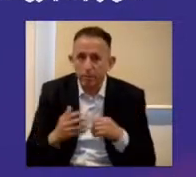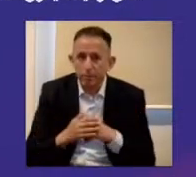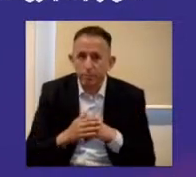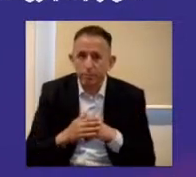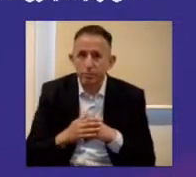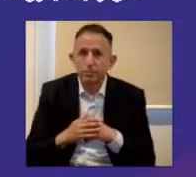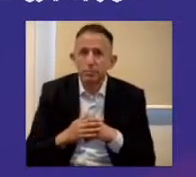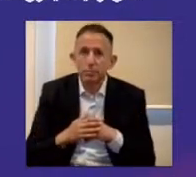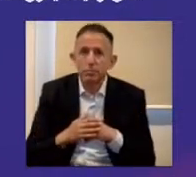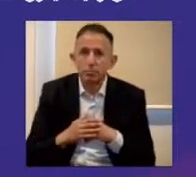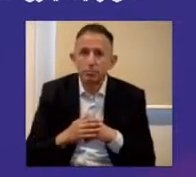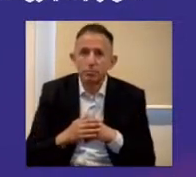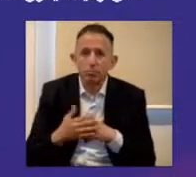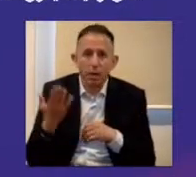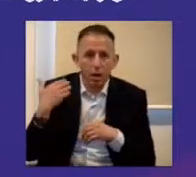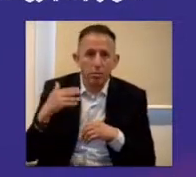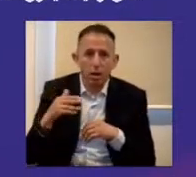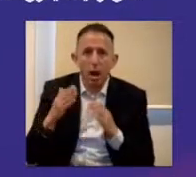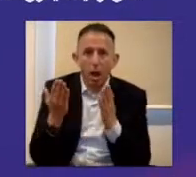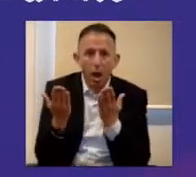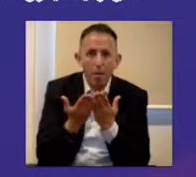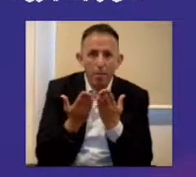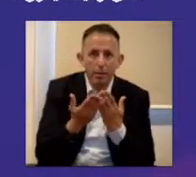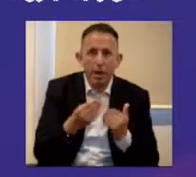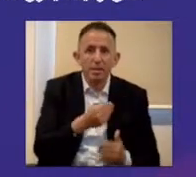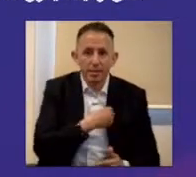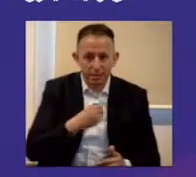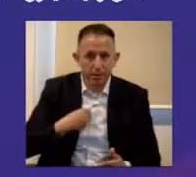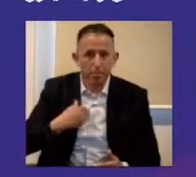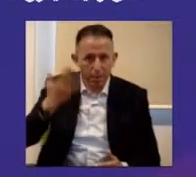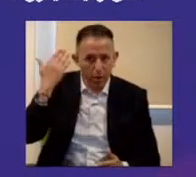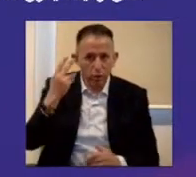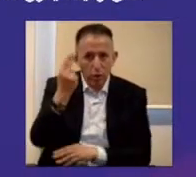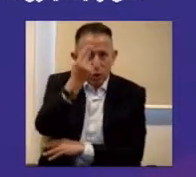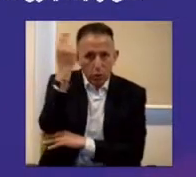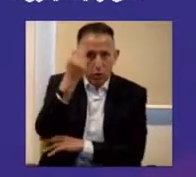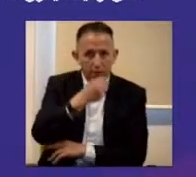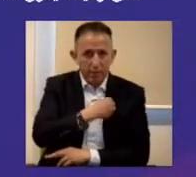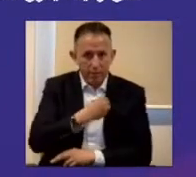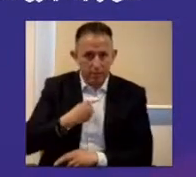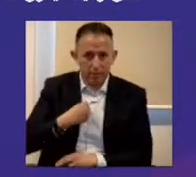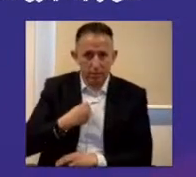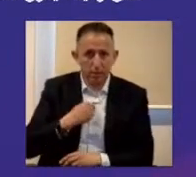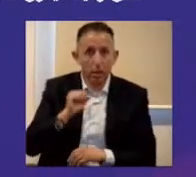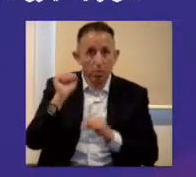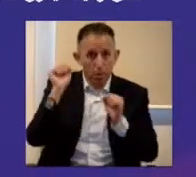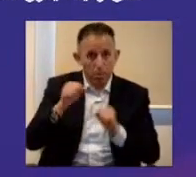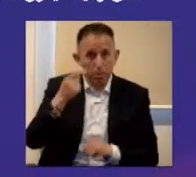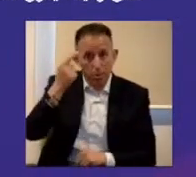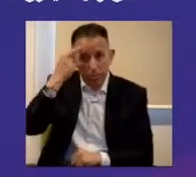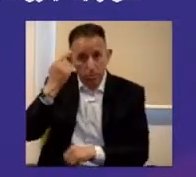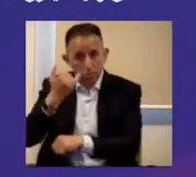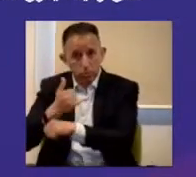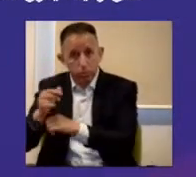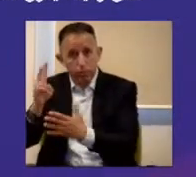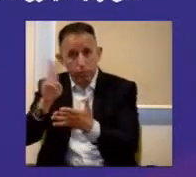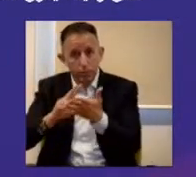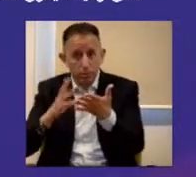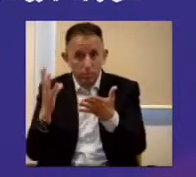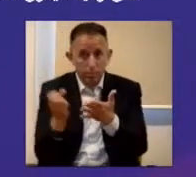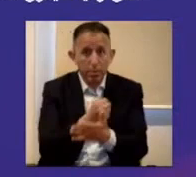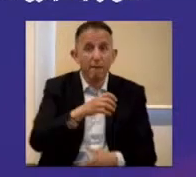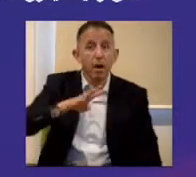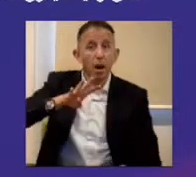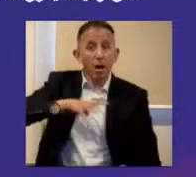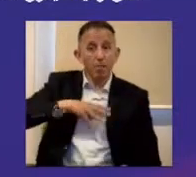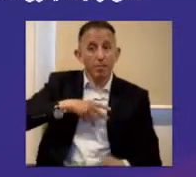the bar school with very good grades, above 90%. It tells you something about the exam, not the system that passed it.